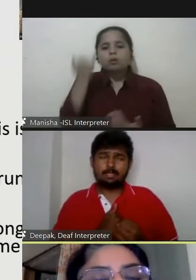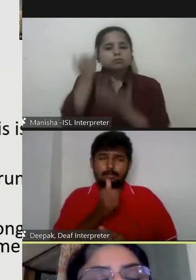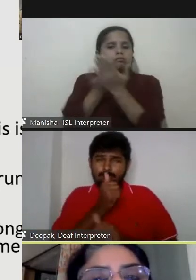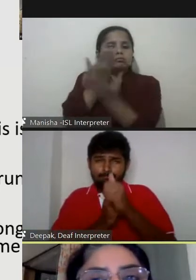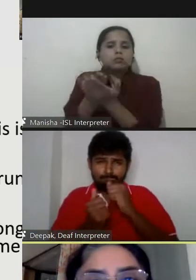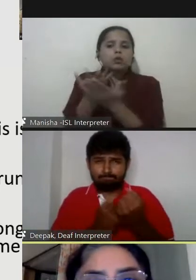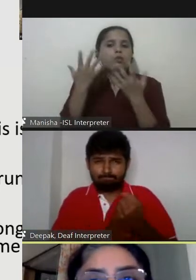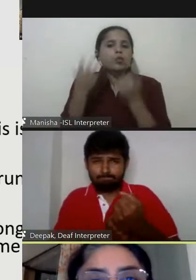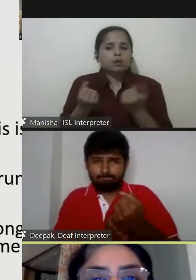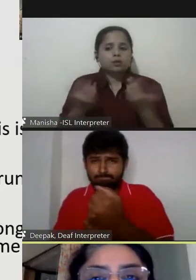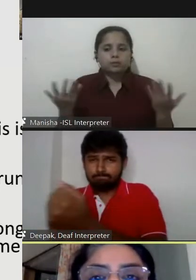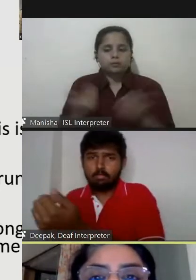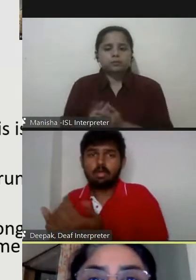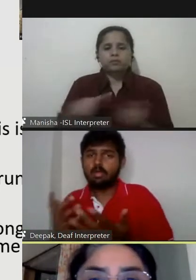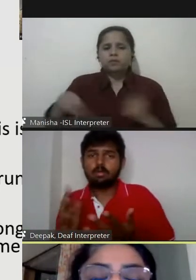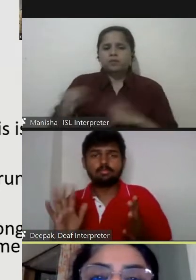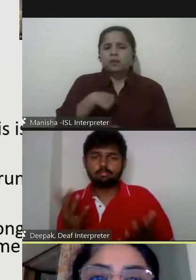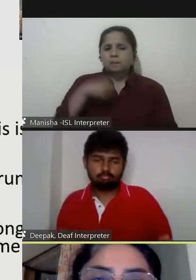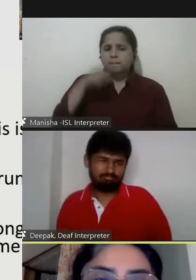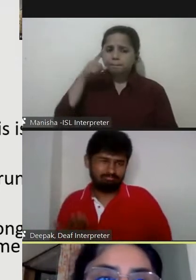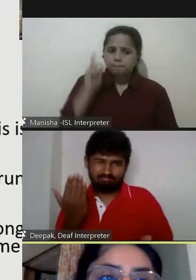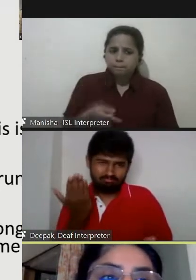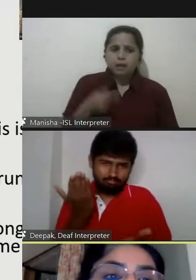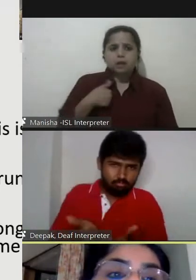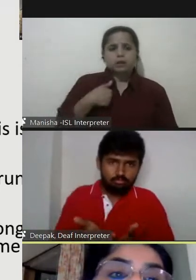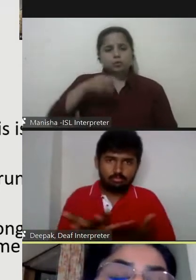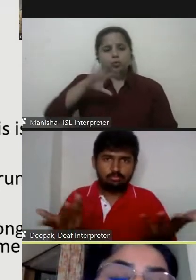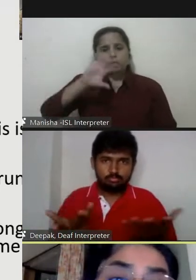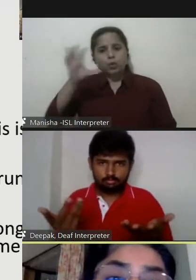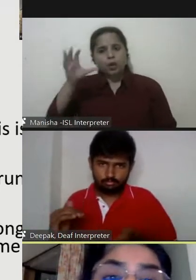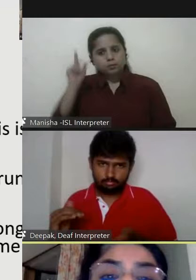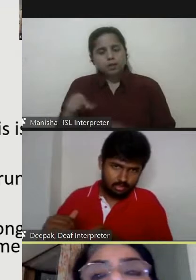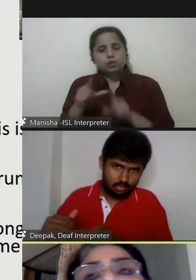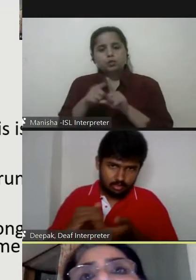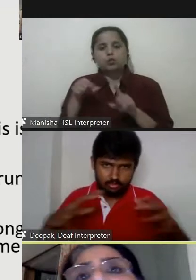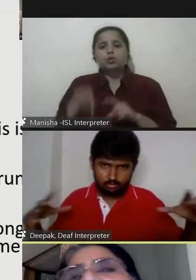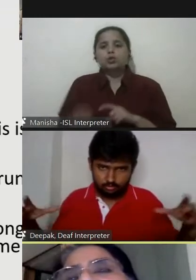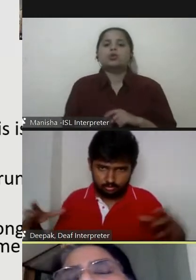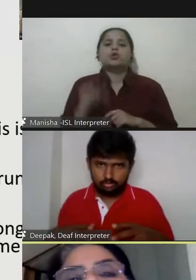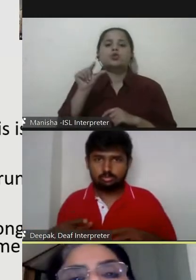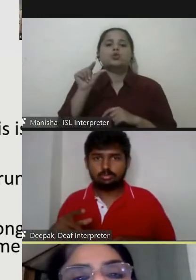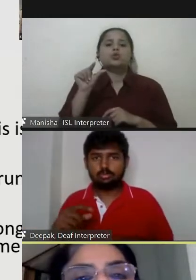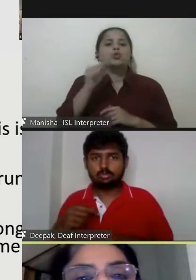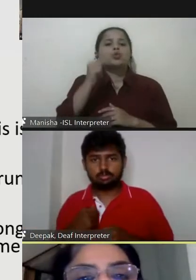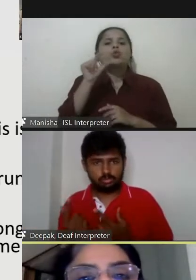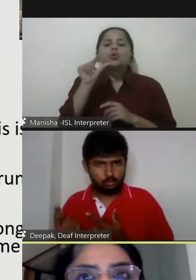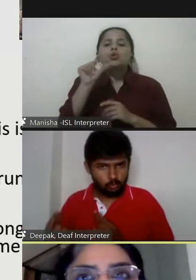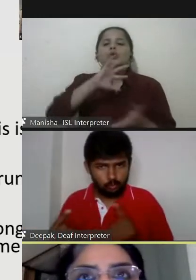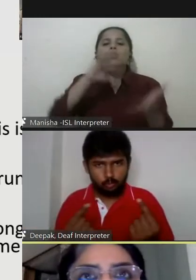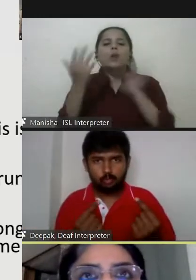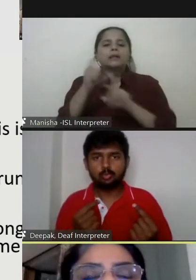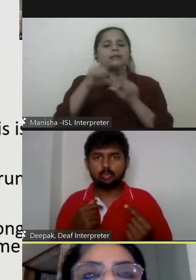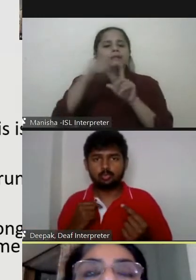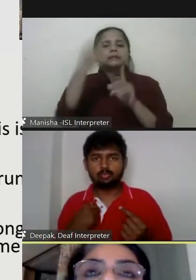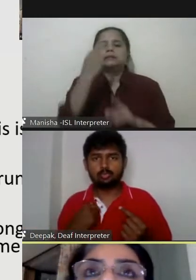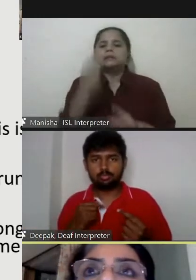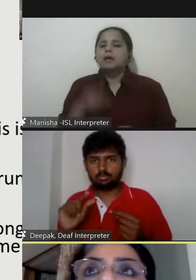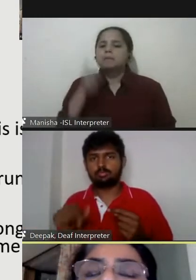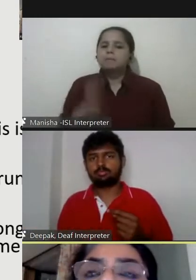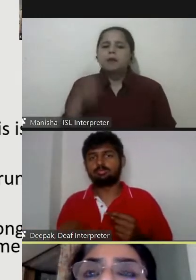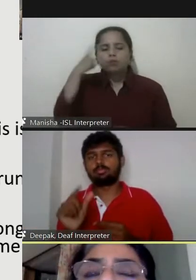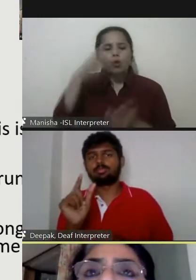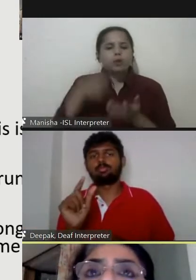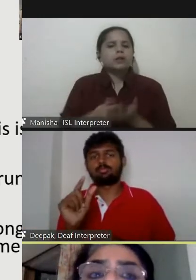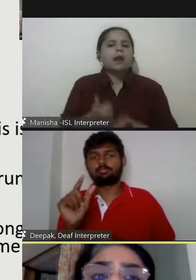that countries must invest in a universal design of rehabilitation services